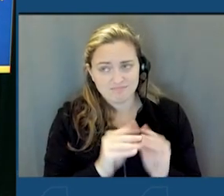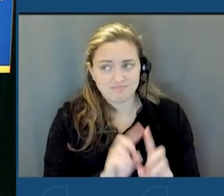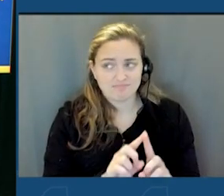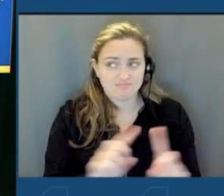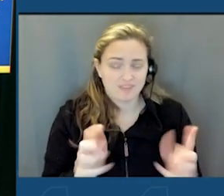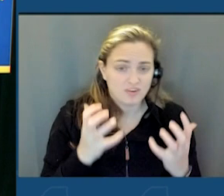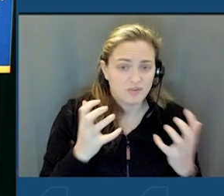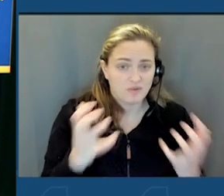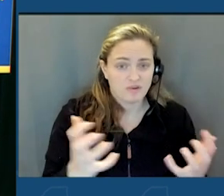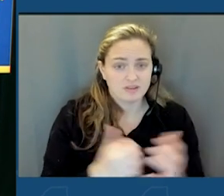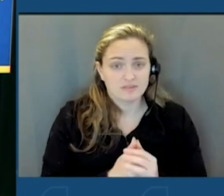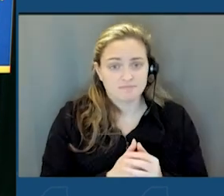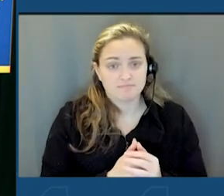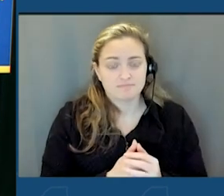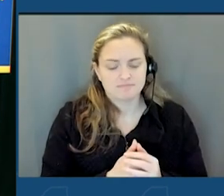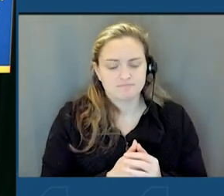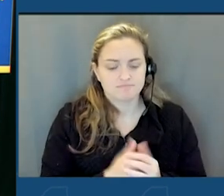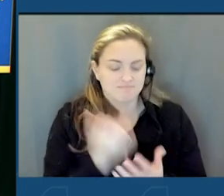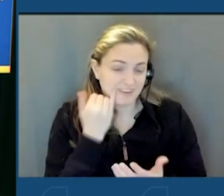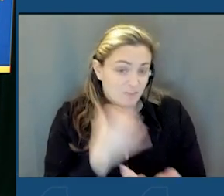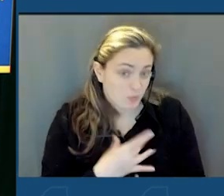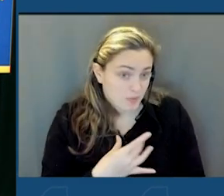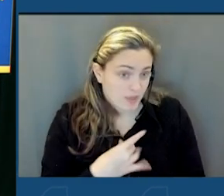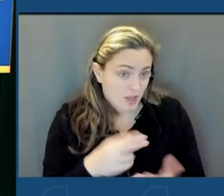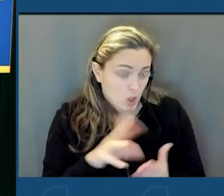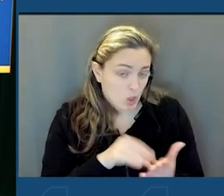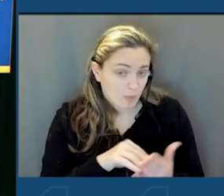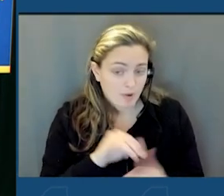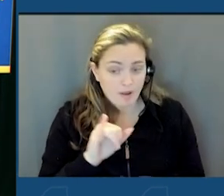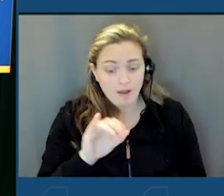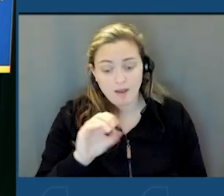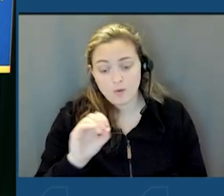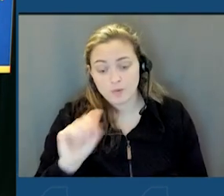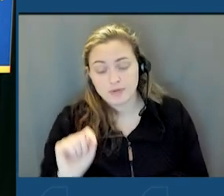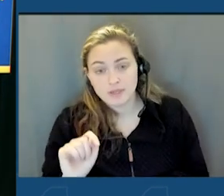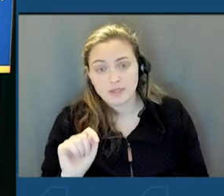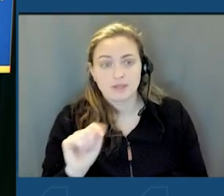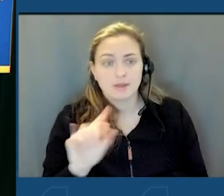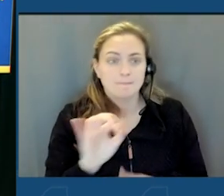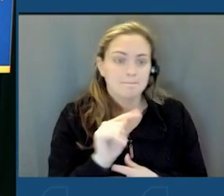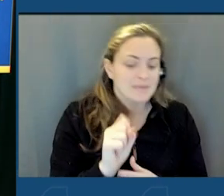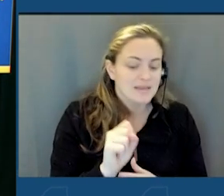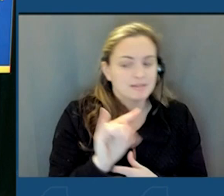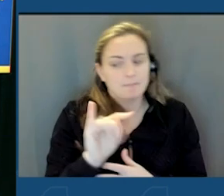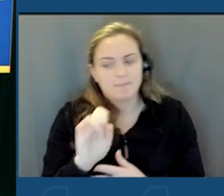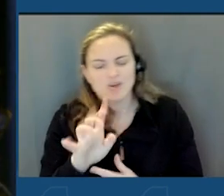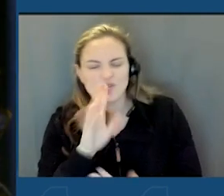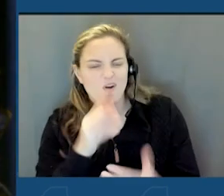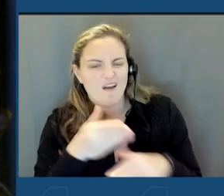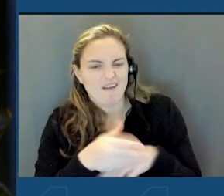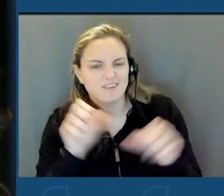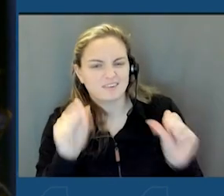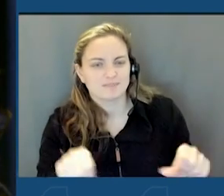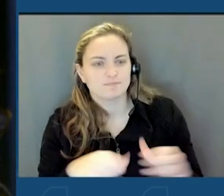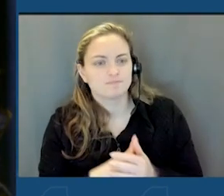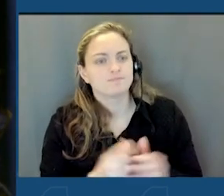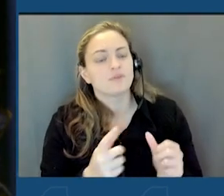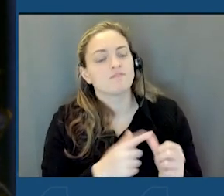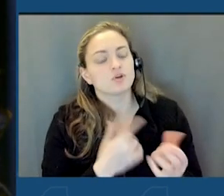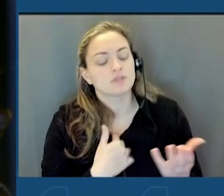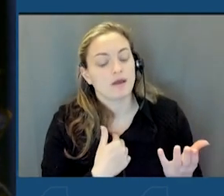here. But if you'd like to learn about IoT and bits and bytes, you can talk to me after. First of all, also, I